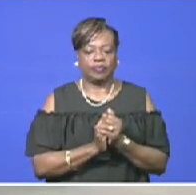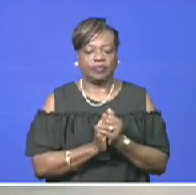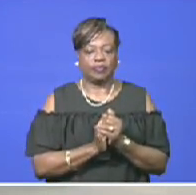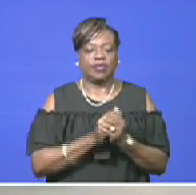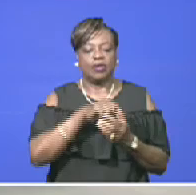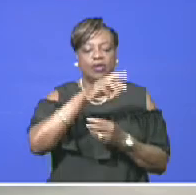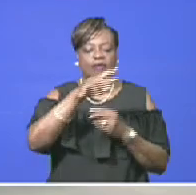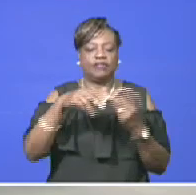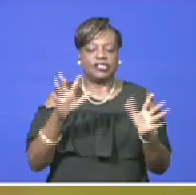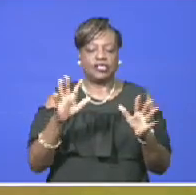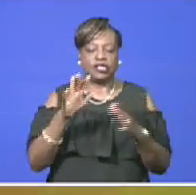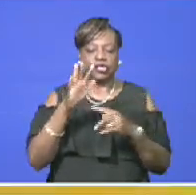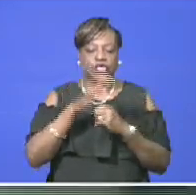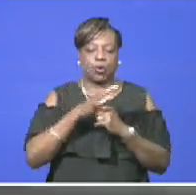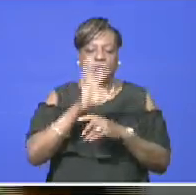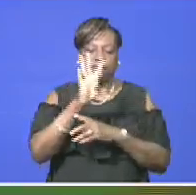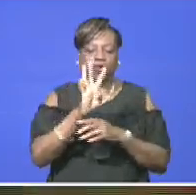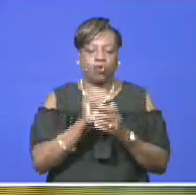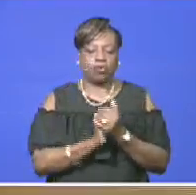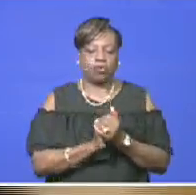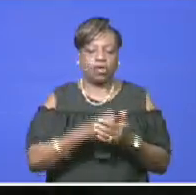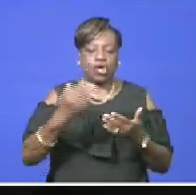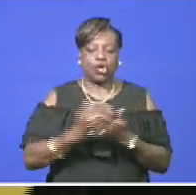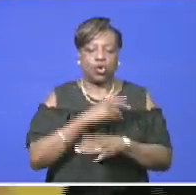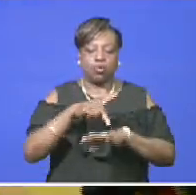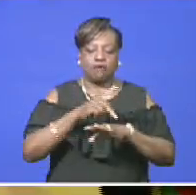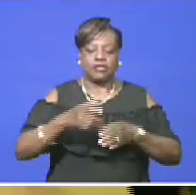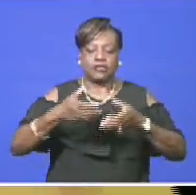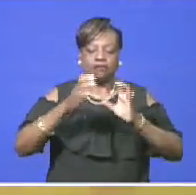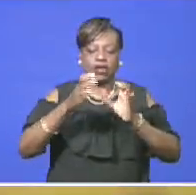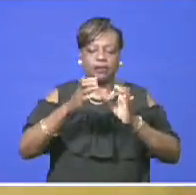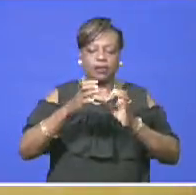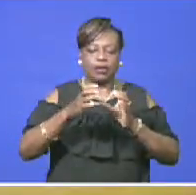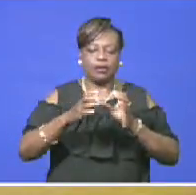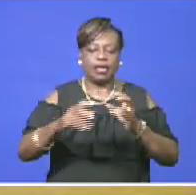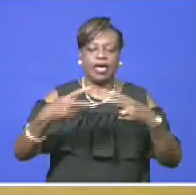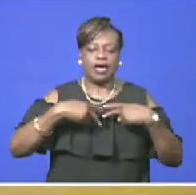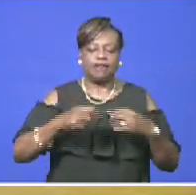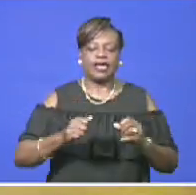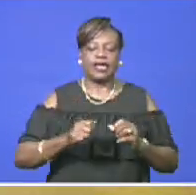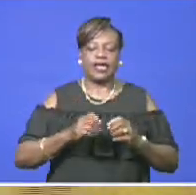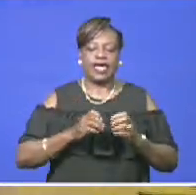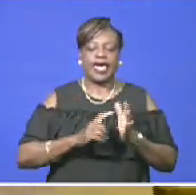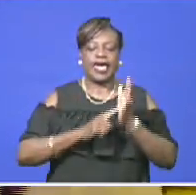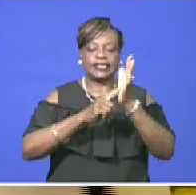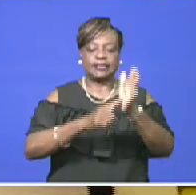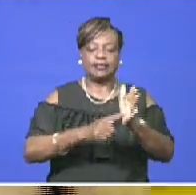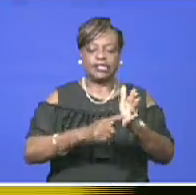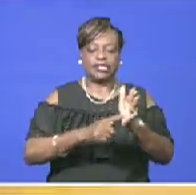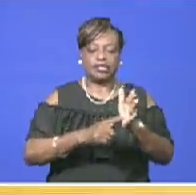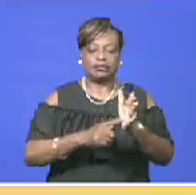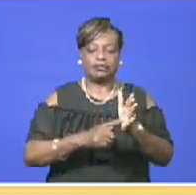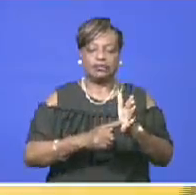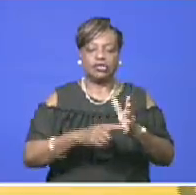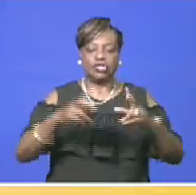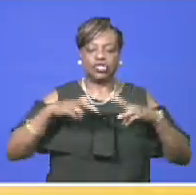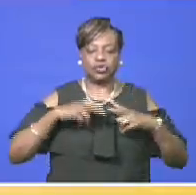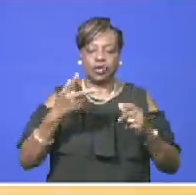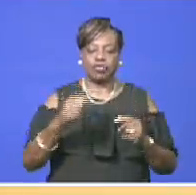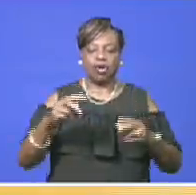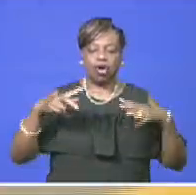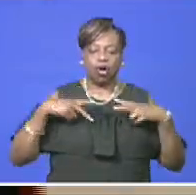rounding out the top four. The New Providence Volleyball Association hosting some exhibition matches during the holidays while league play is on